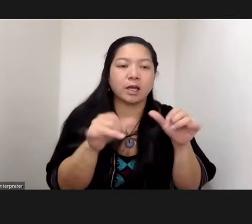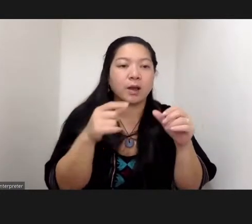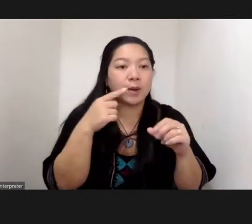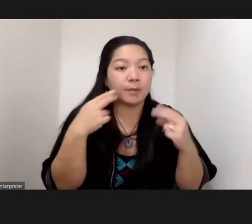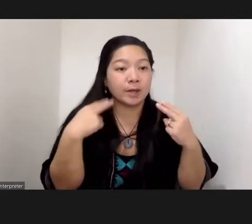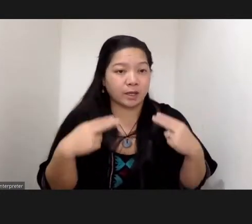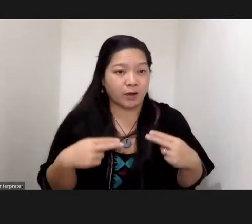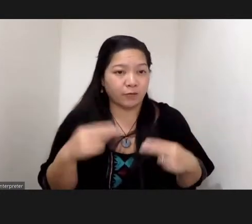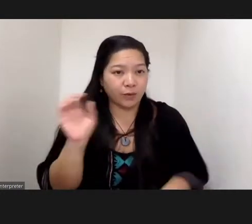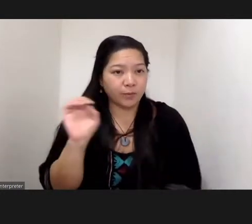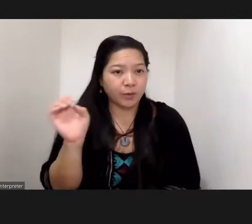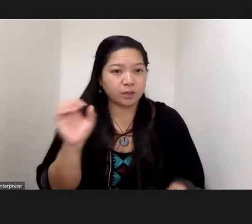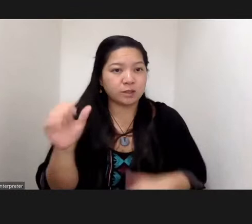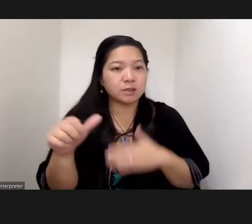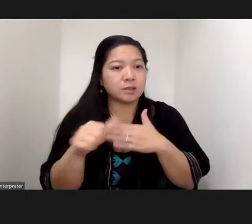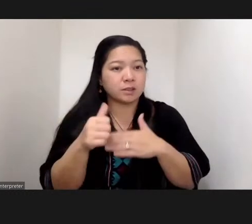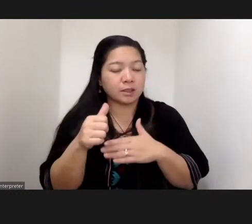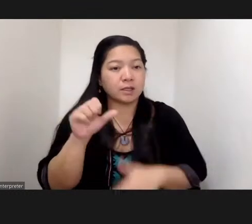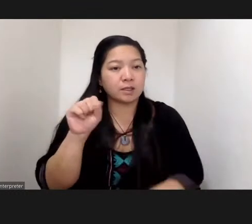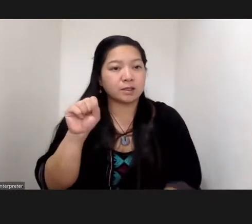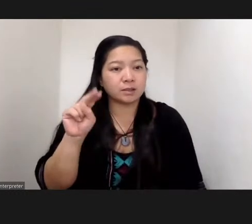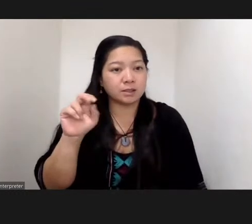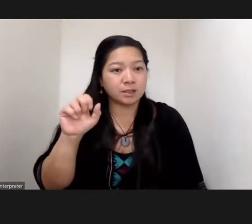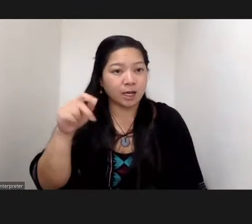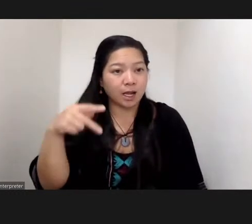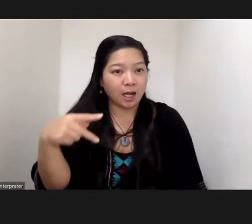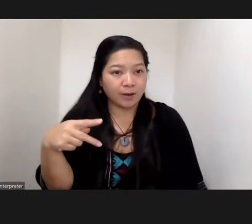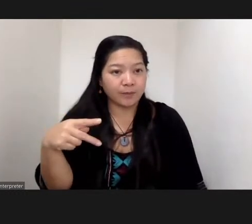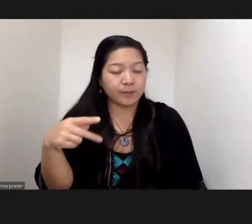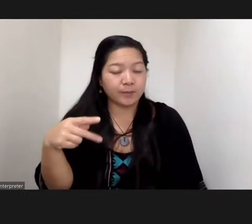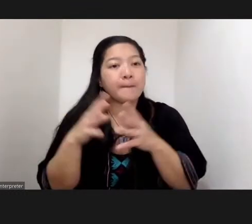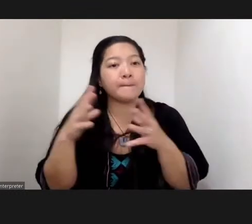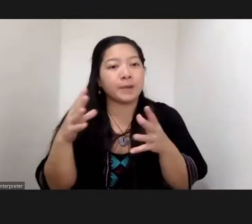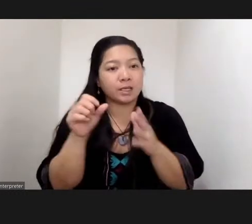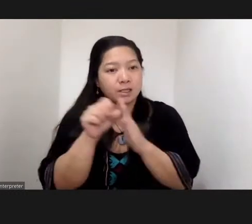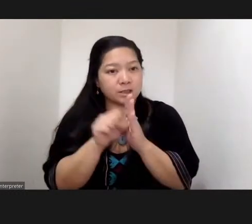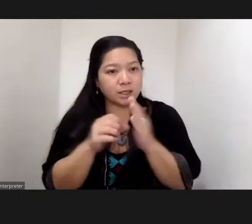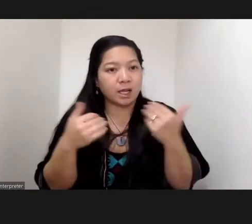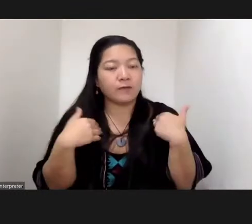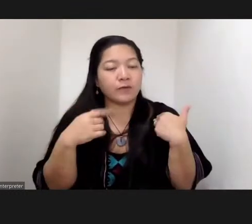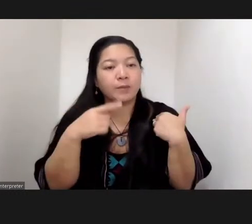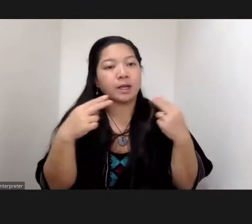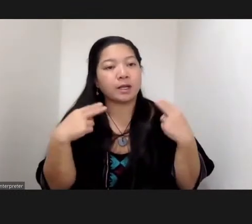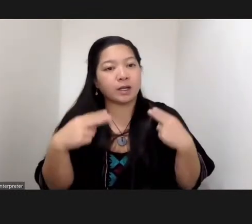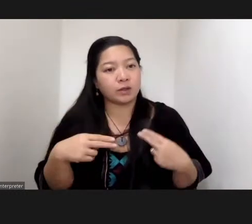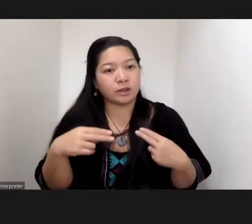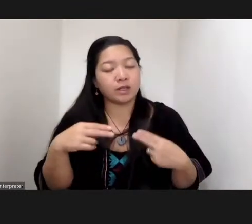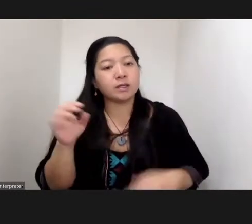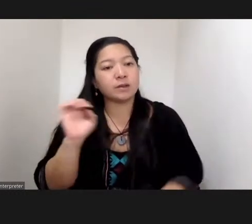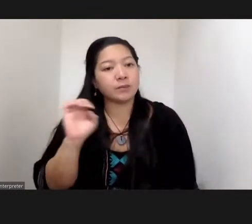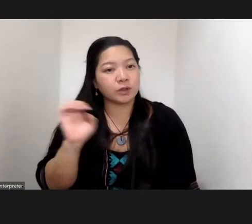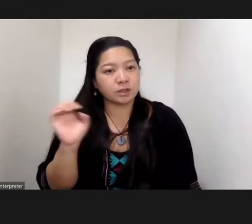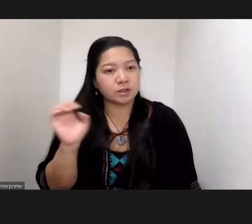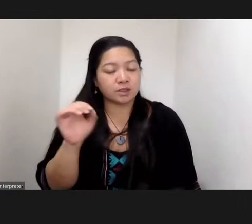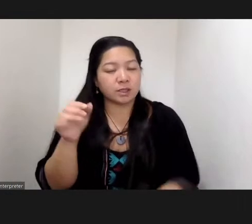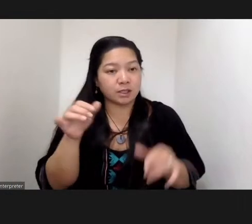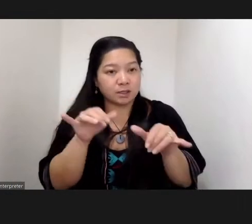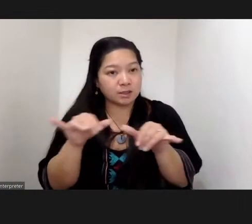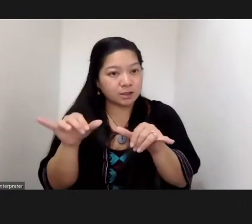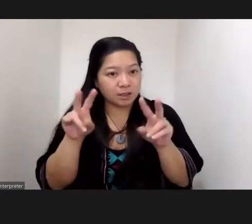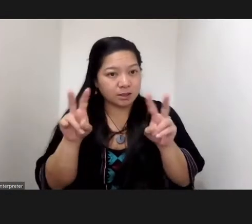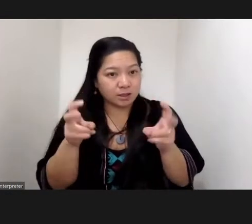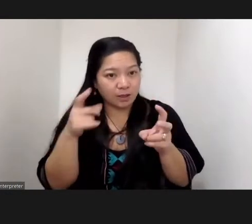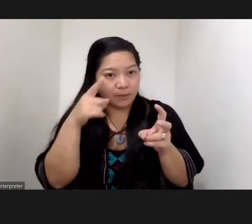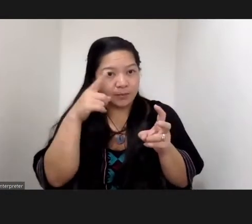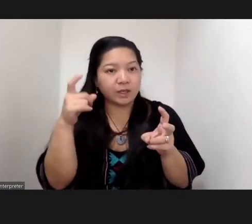situation. One of them is SNAP. And many states have kept their public health emergency status because of